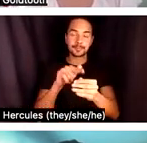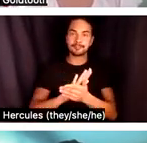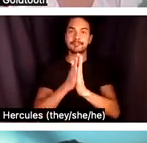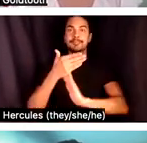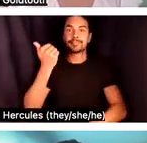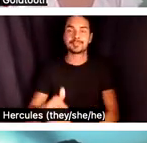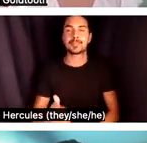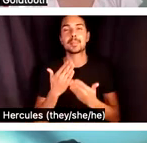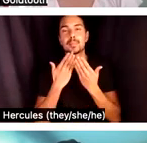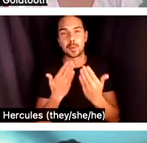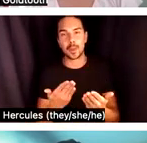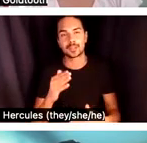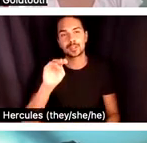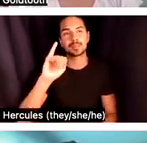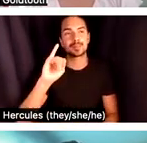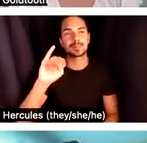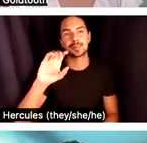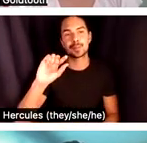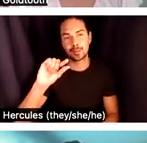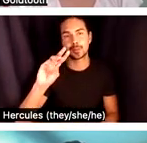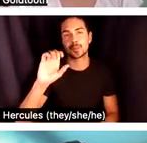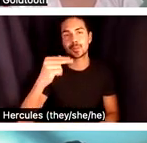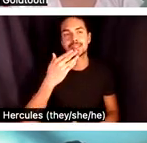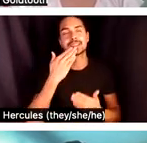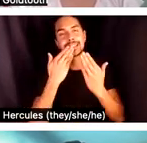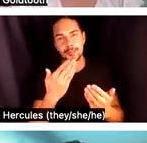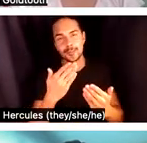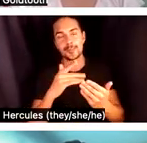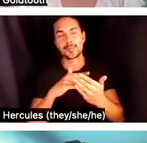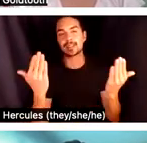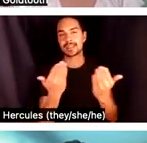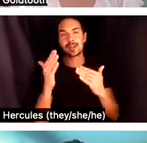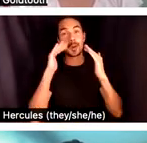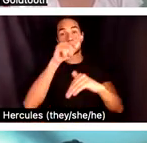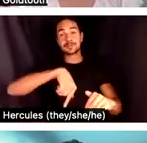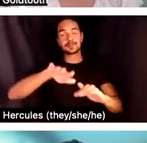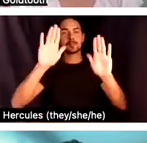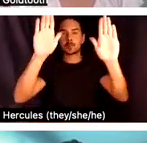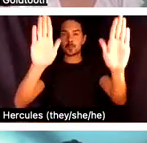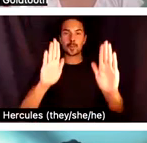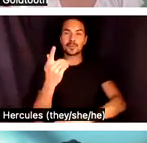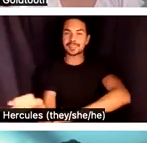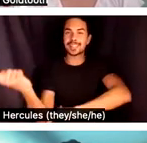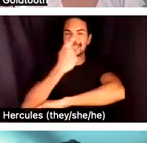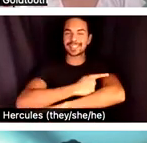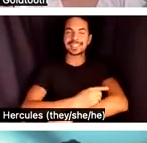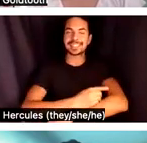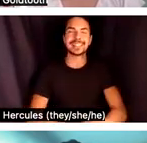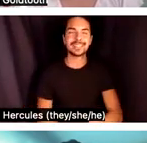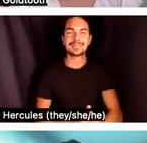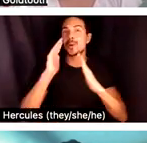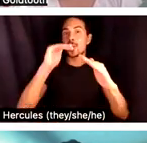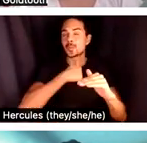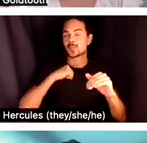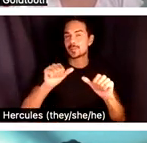Miigwech, thank you all for being here. And I hope you all have a wonderful rest of your day and that we get to continue this